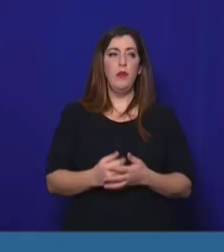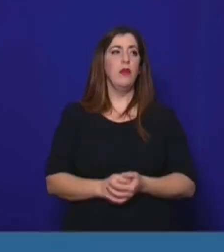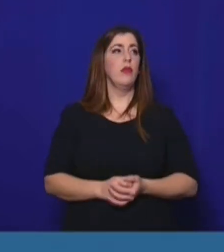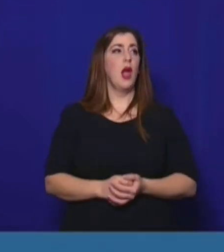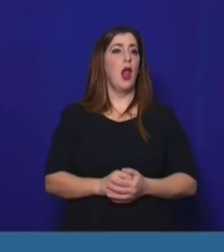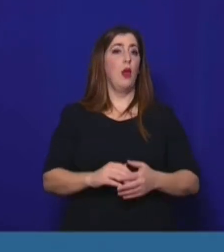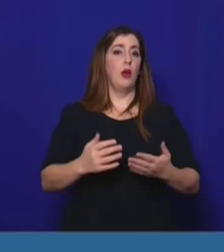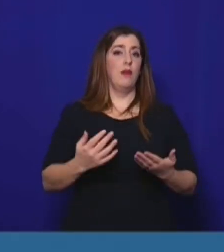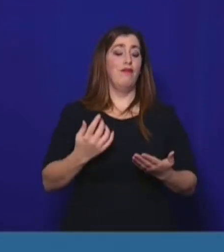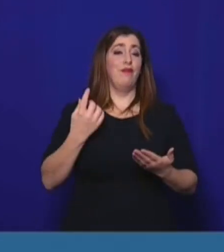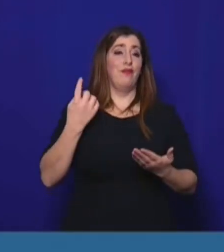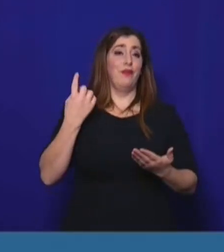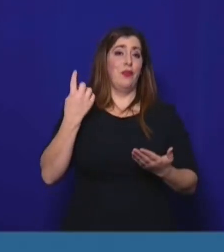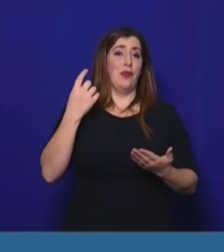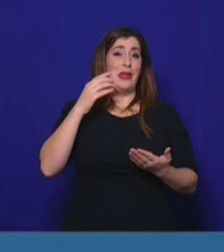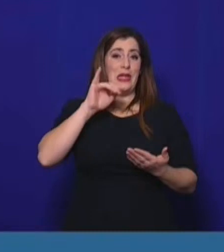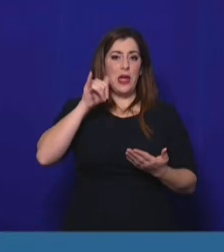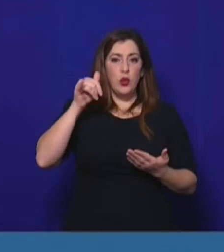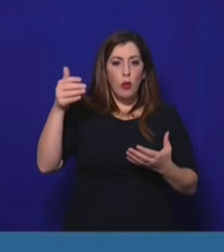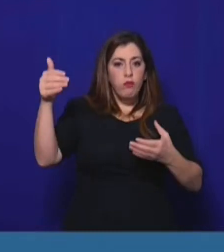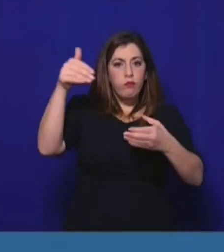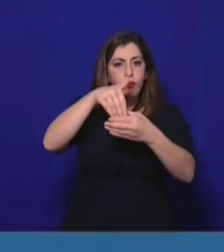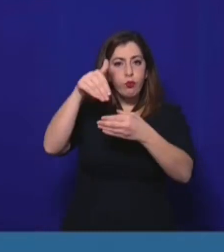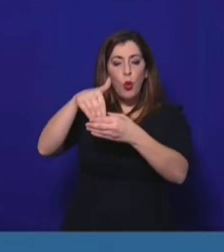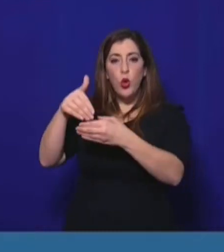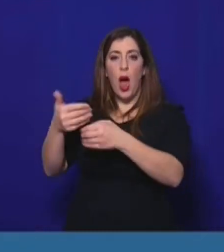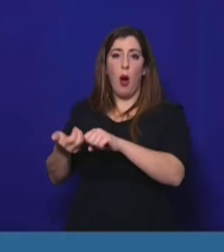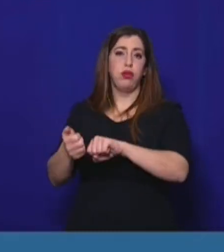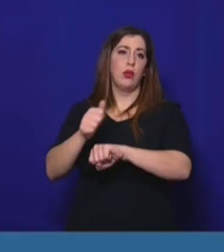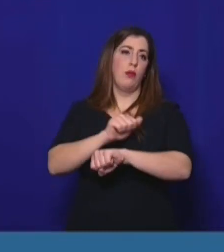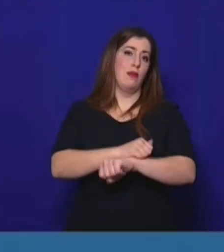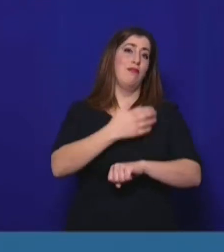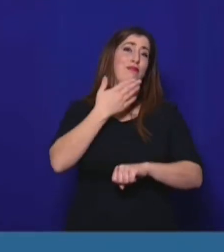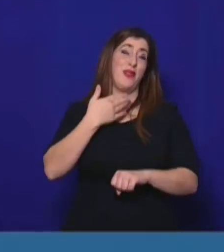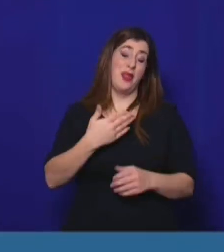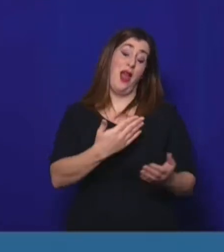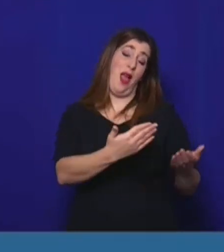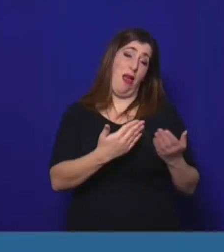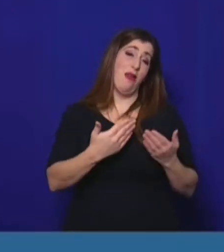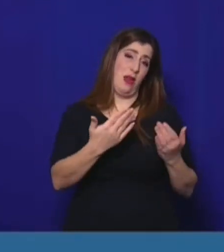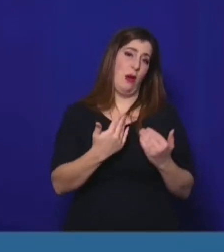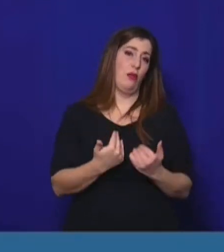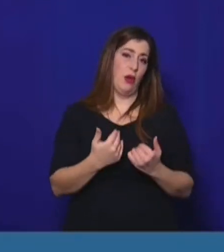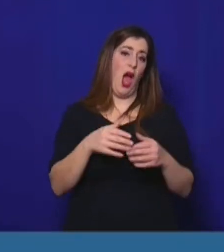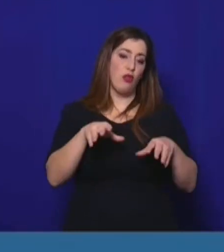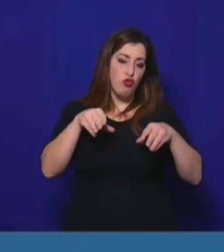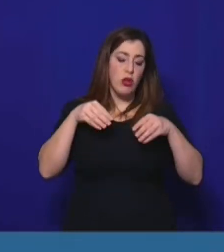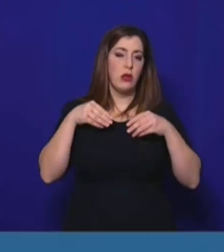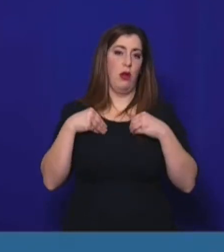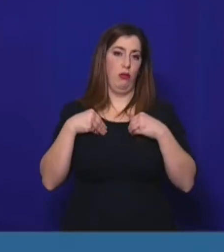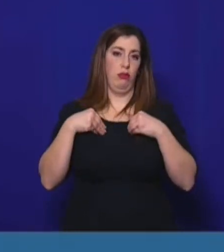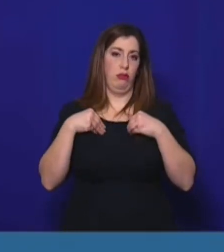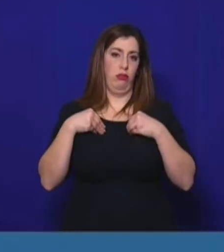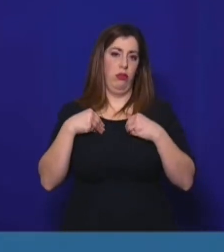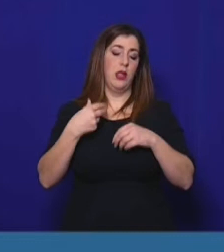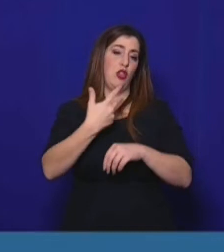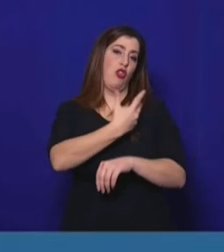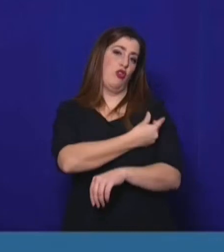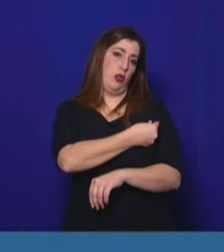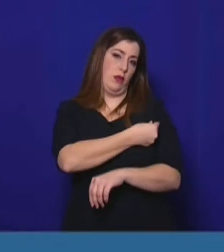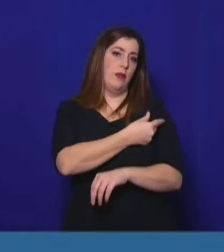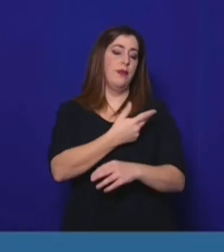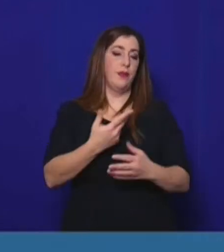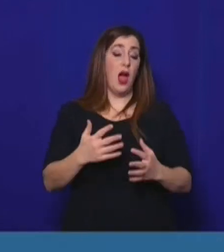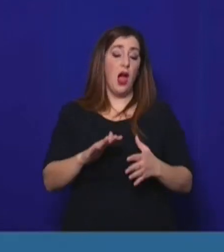kollha li aħna qegħdin nibagħtu għalikom li intom tikkonkorru propju għal dan l-invit tagħna biex intom tiġu propju għal